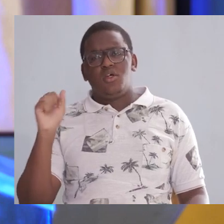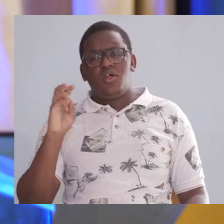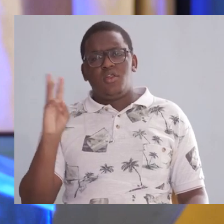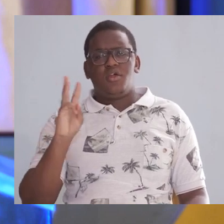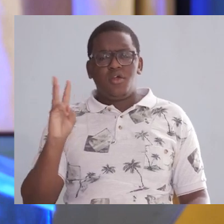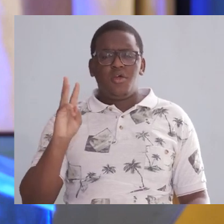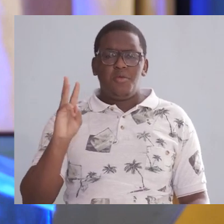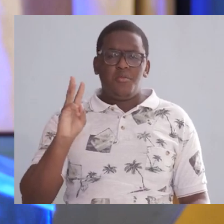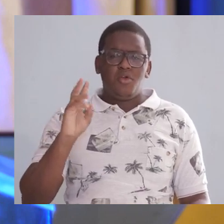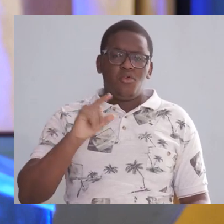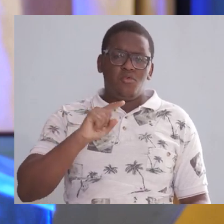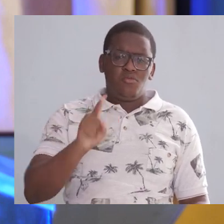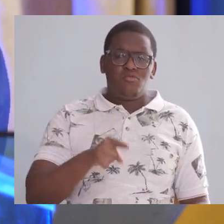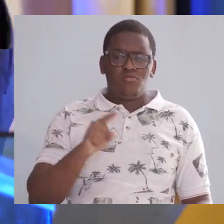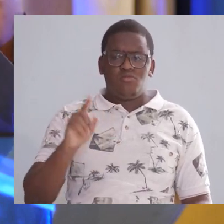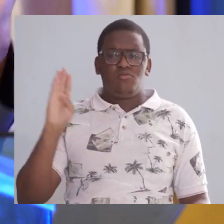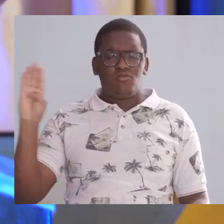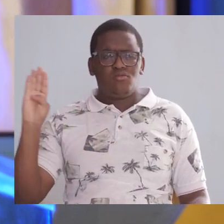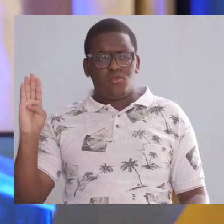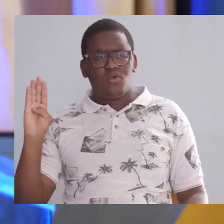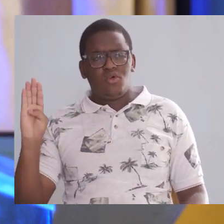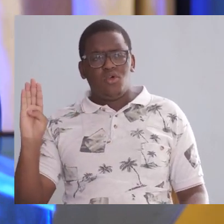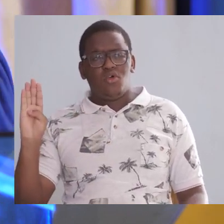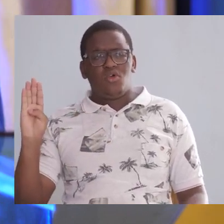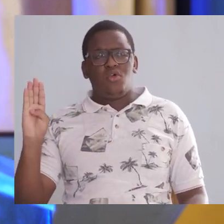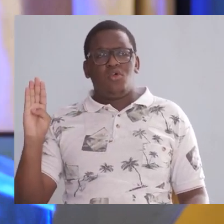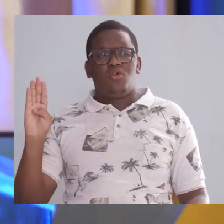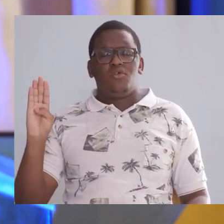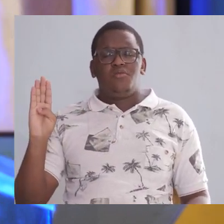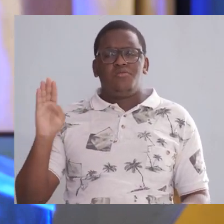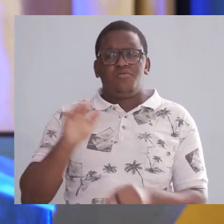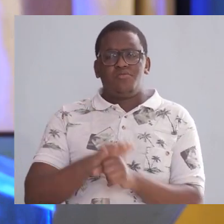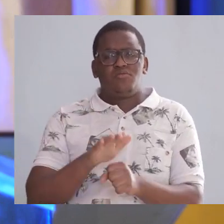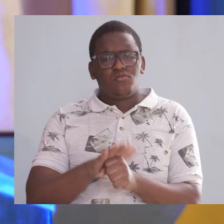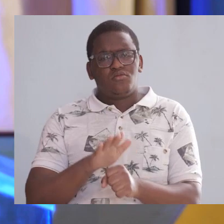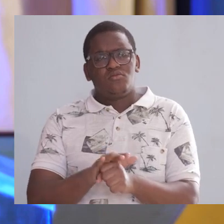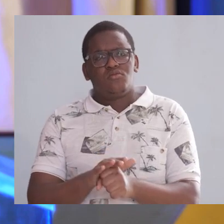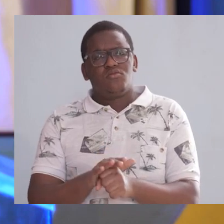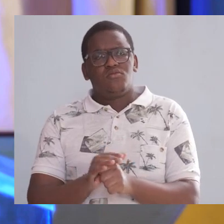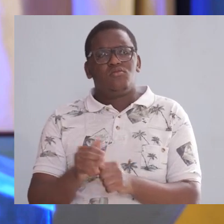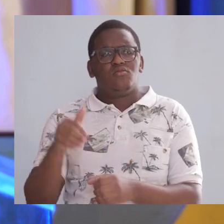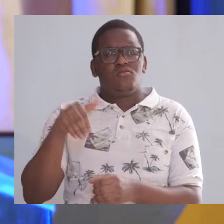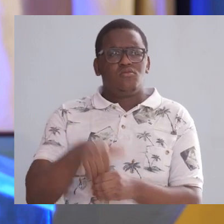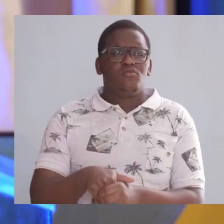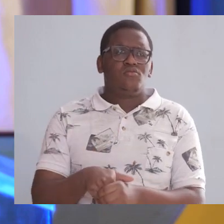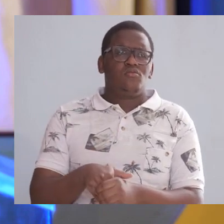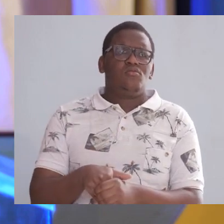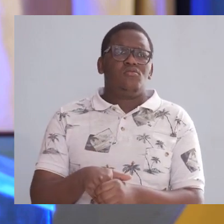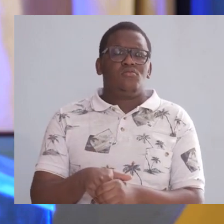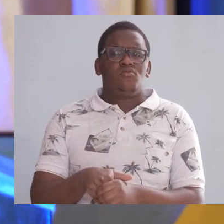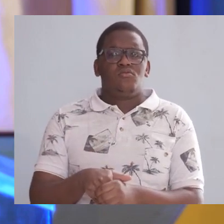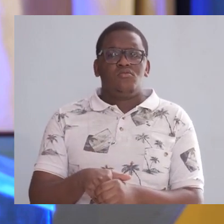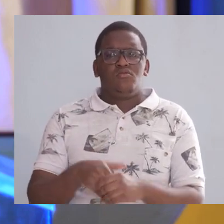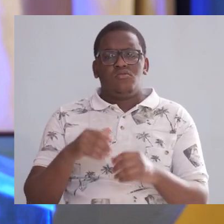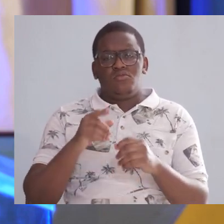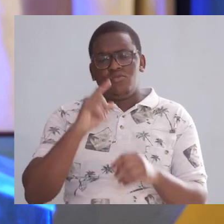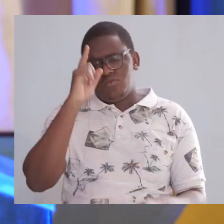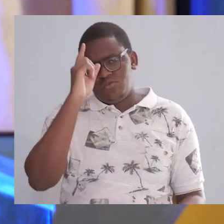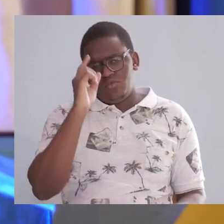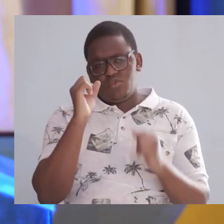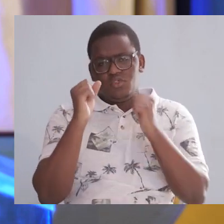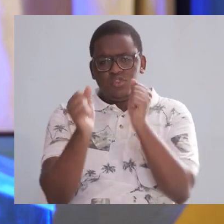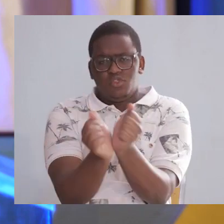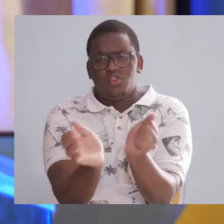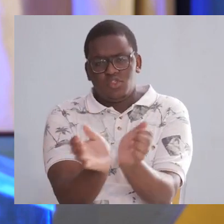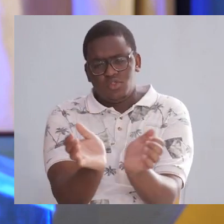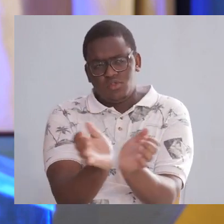billion. The majority of these family members right now are languishing in jail in the United States of